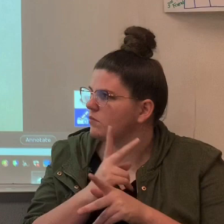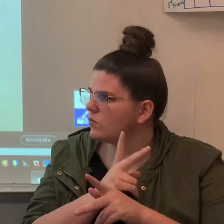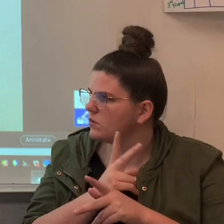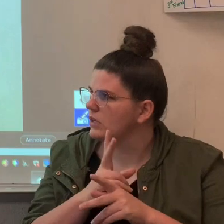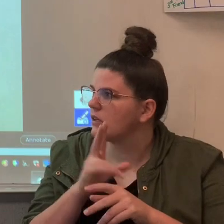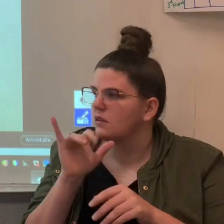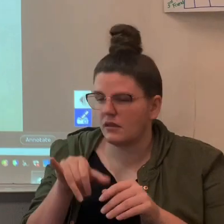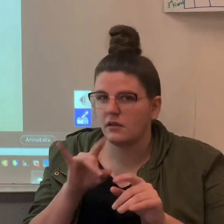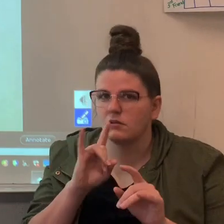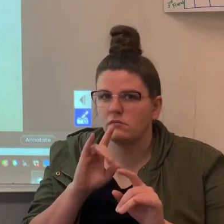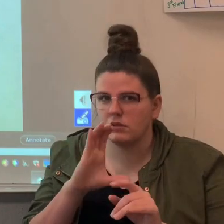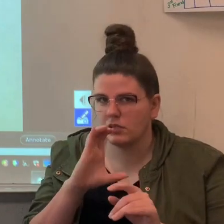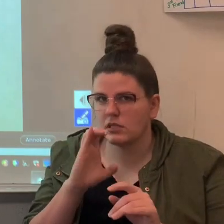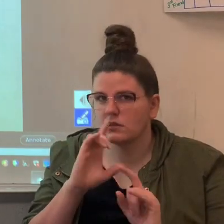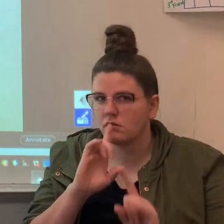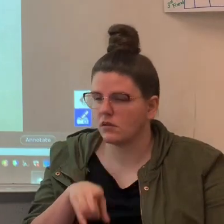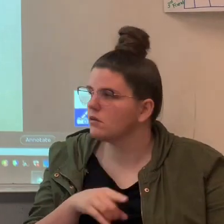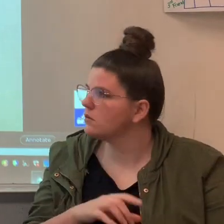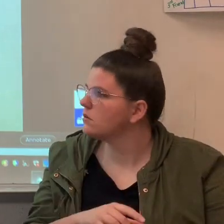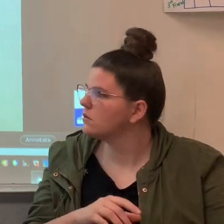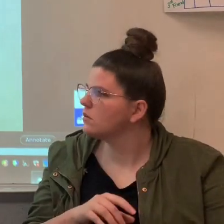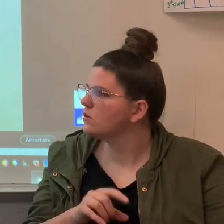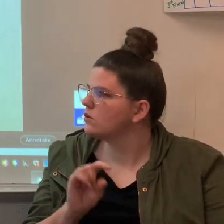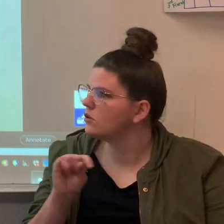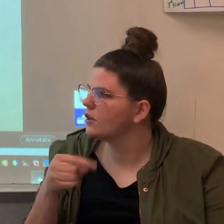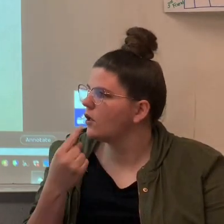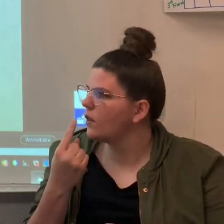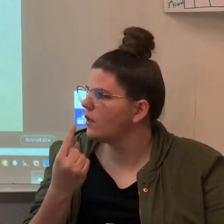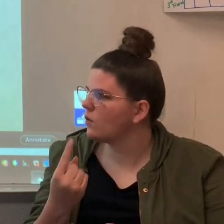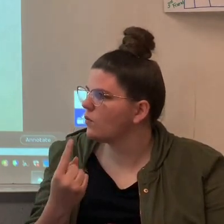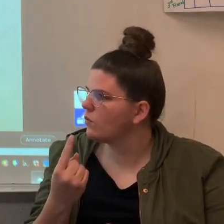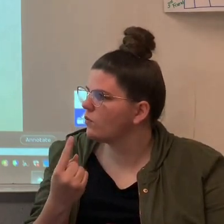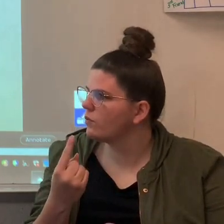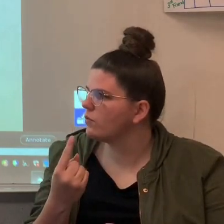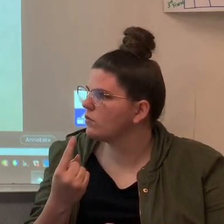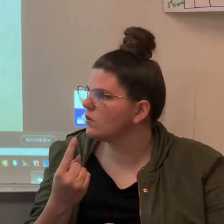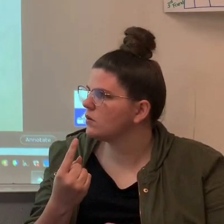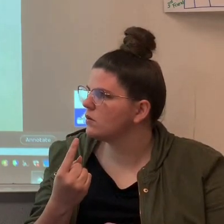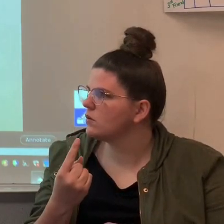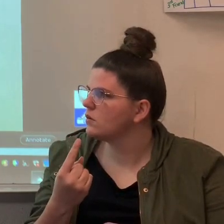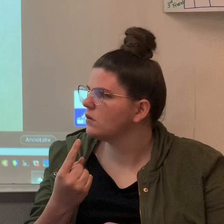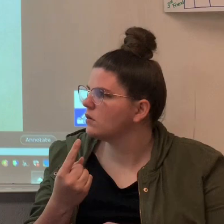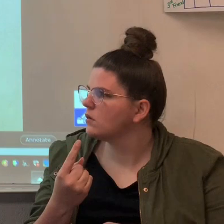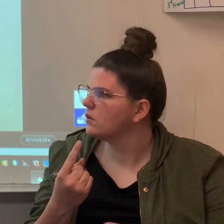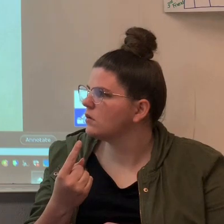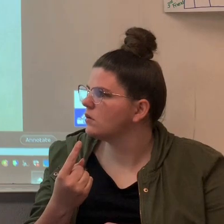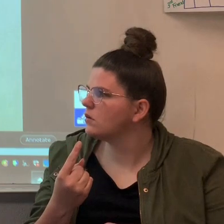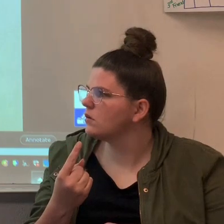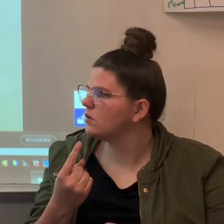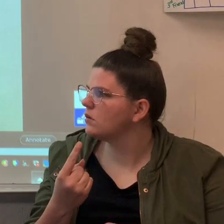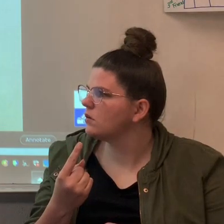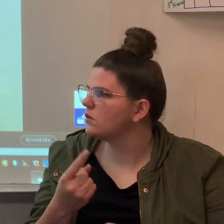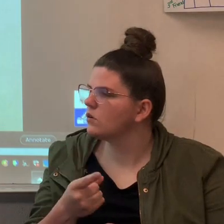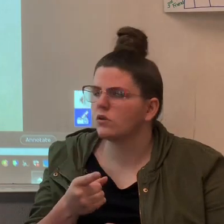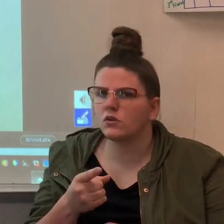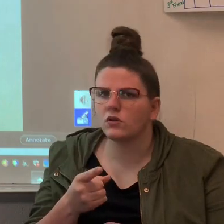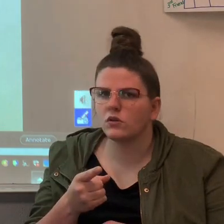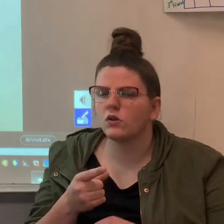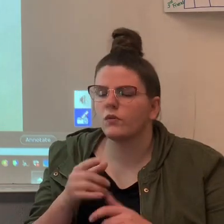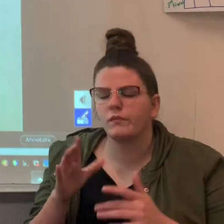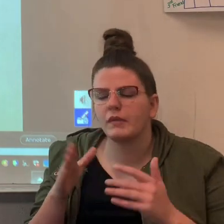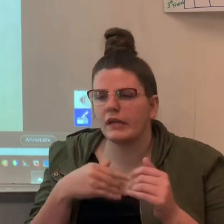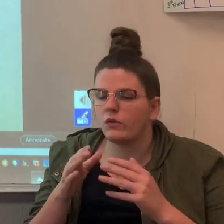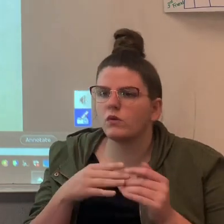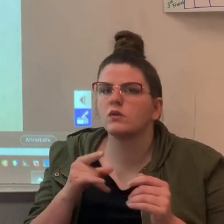And the only one that I would say you'd have to do, okay, you have to take our